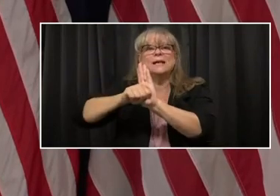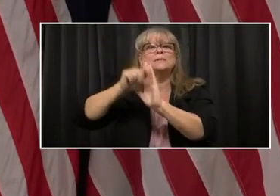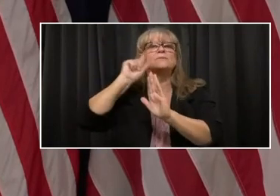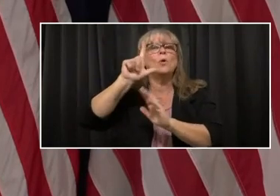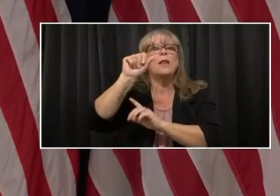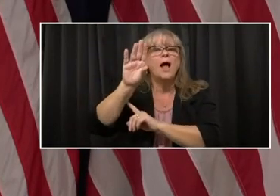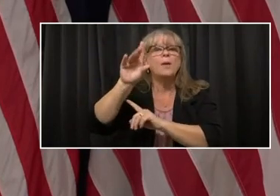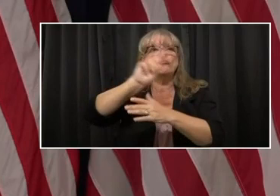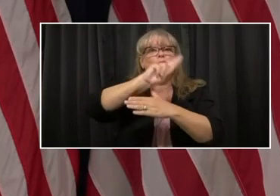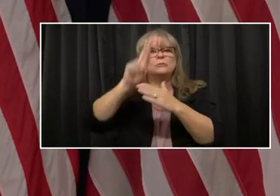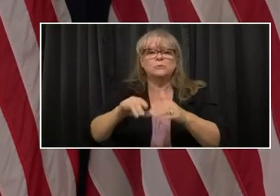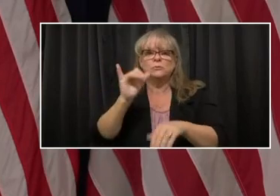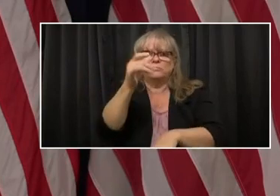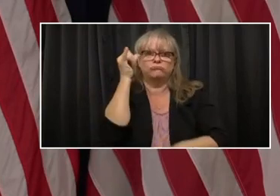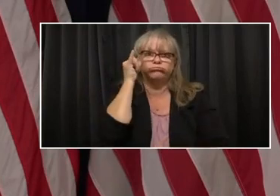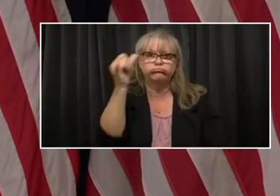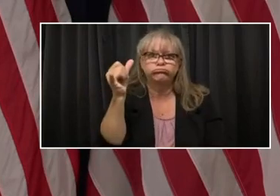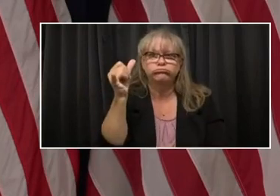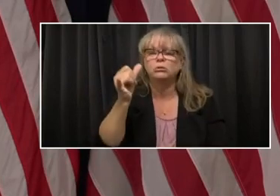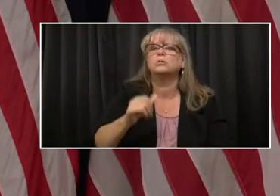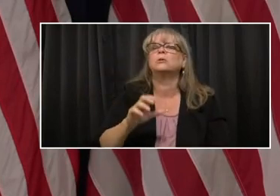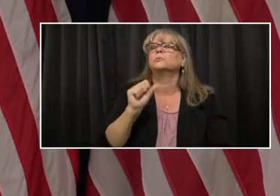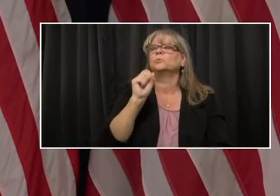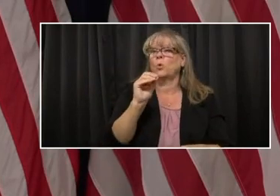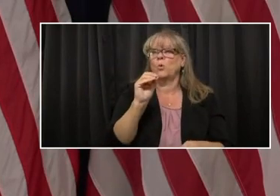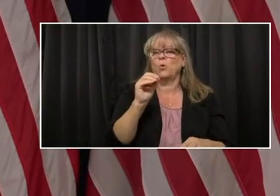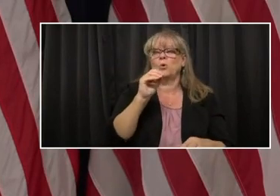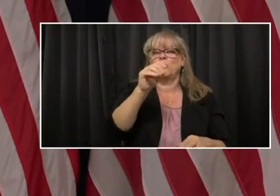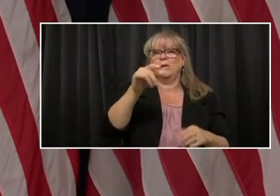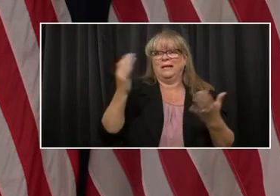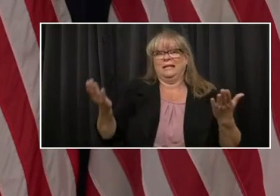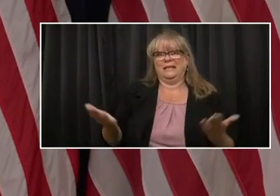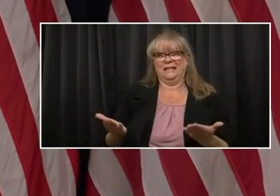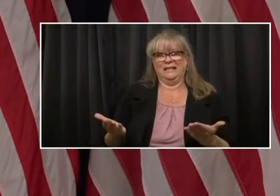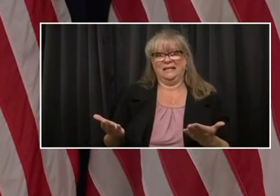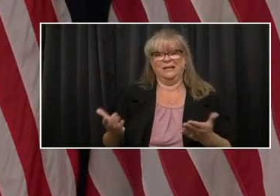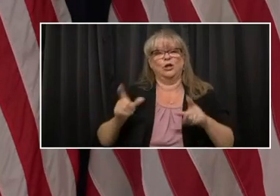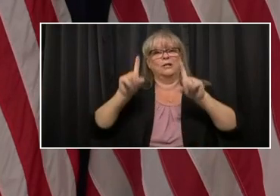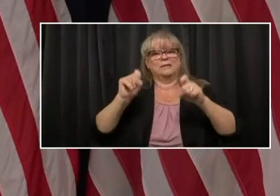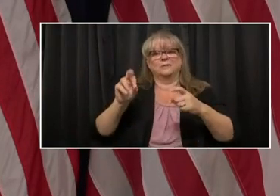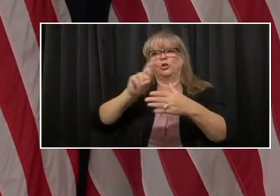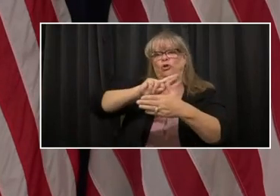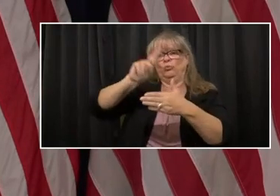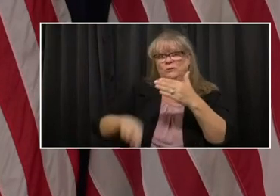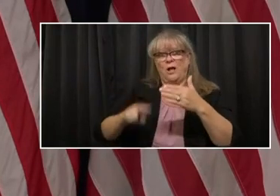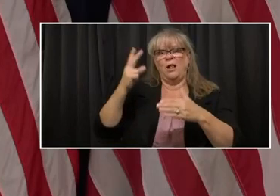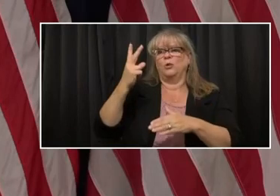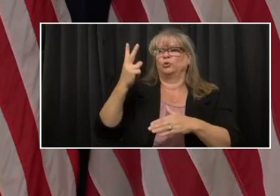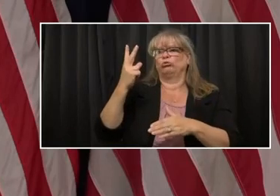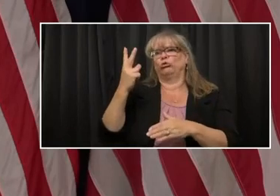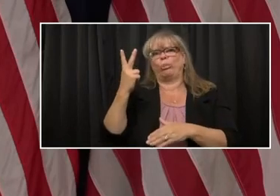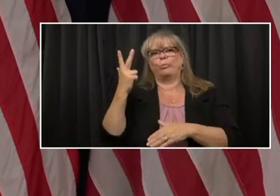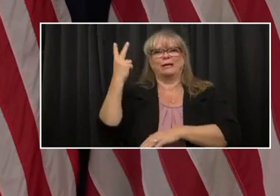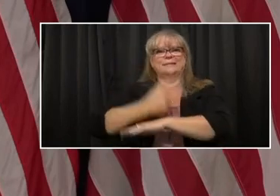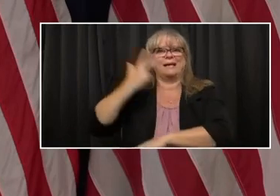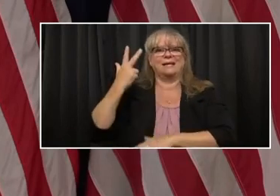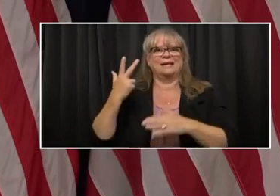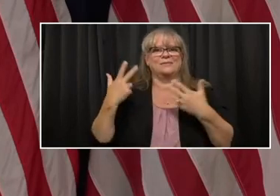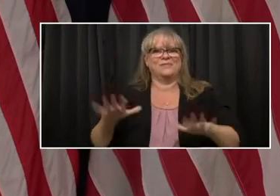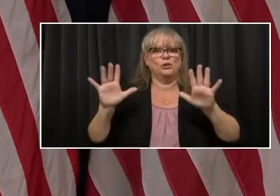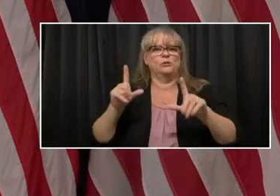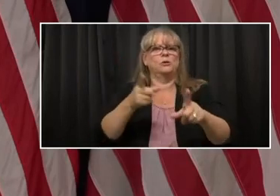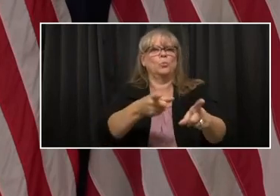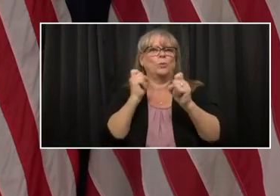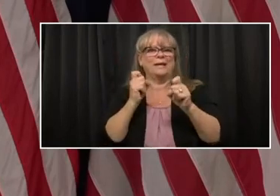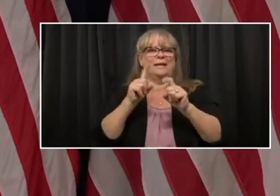days is reasonable. We're working on, of course, validating quicker saliva tests and other tests. Want to make sure